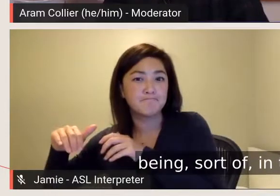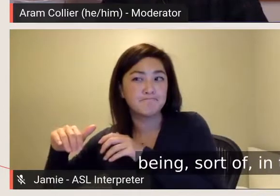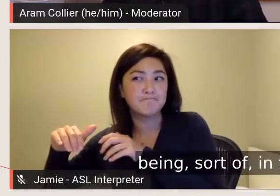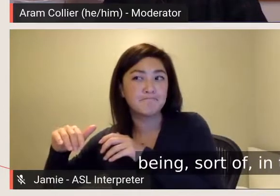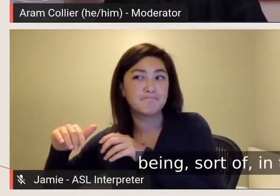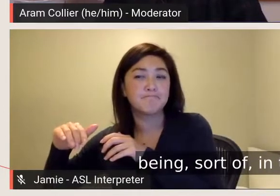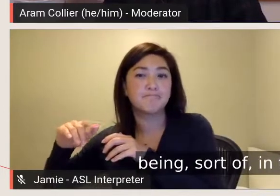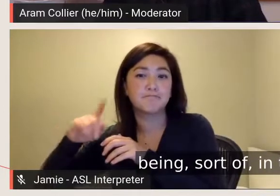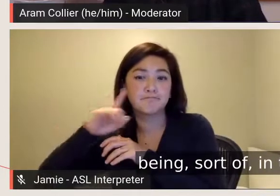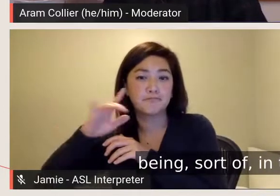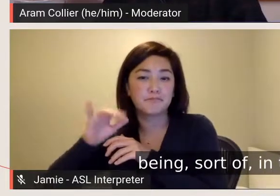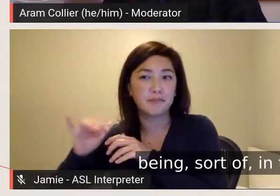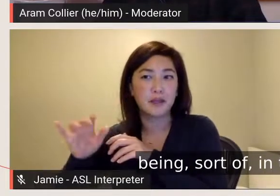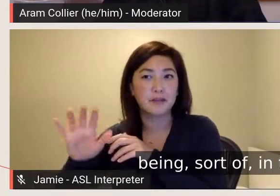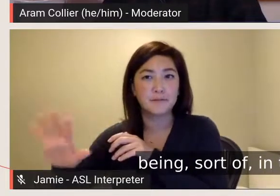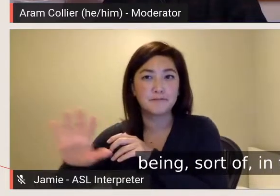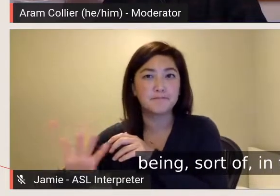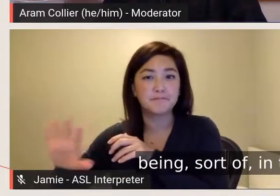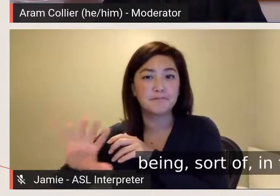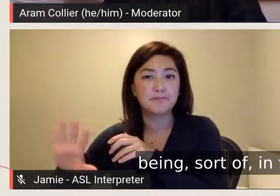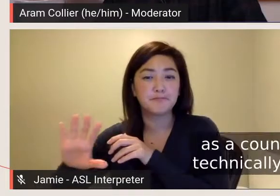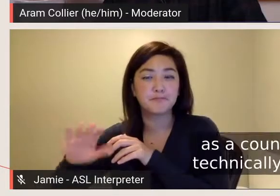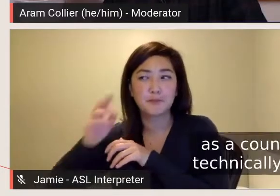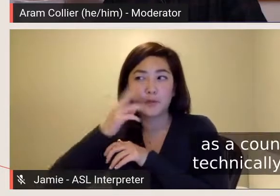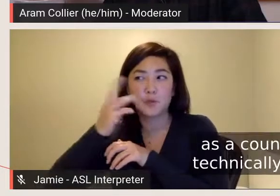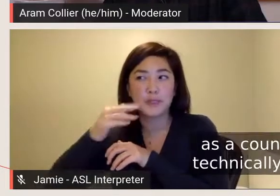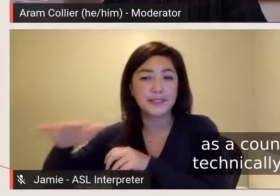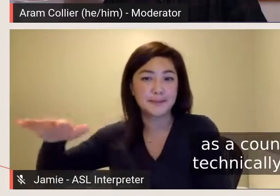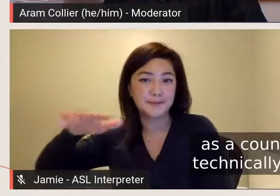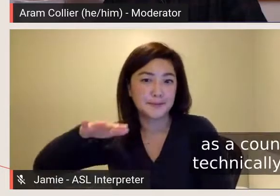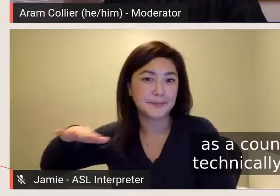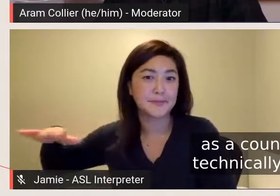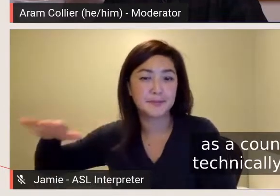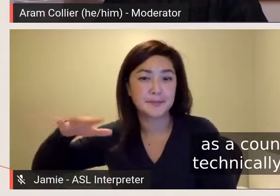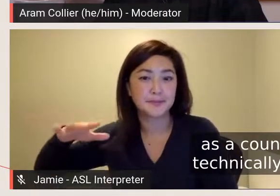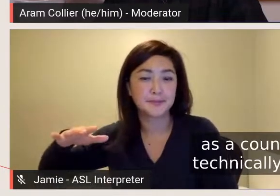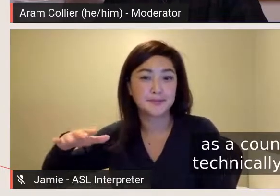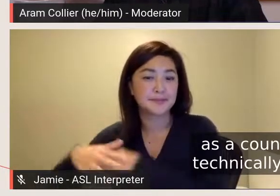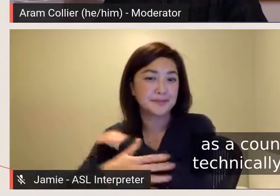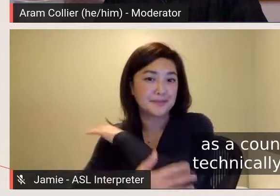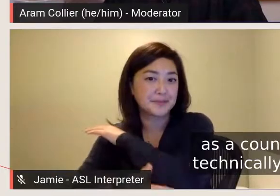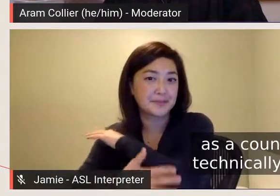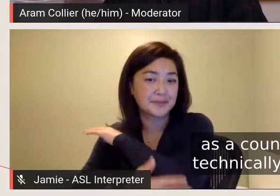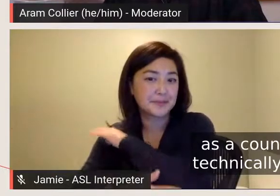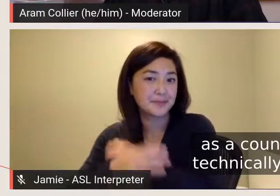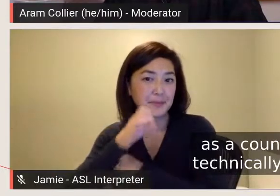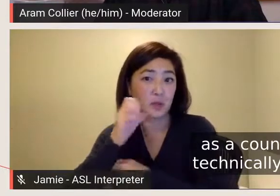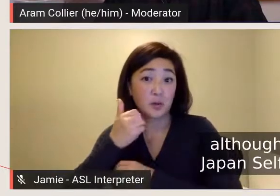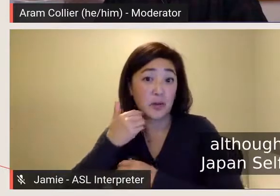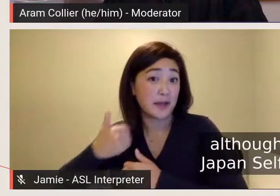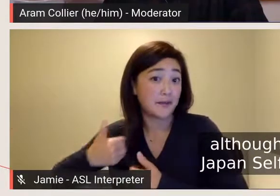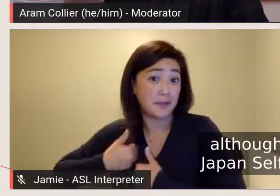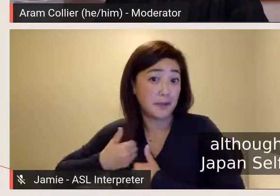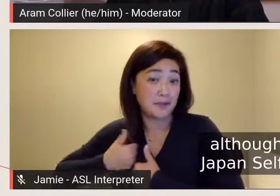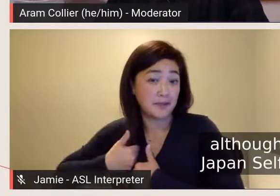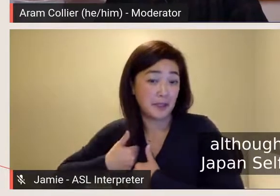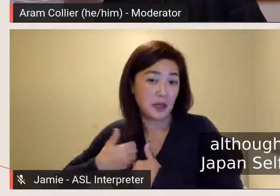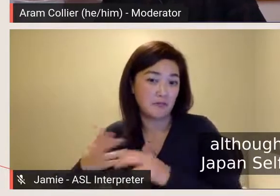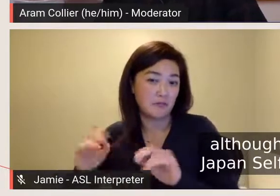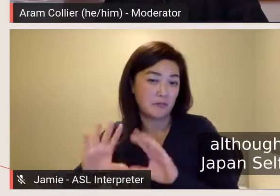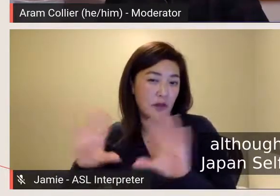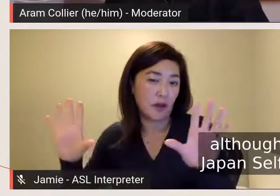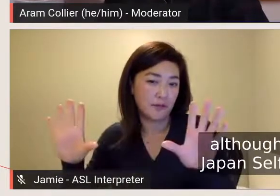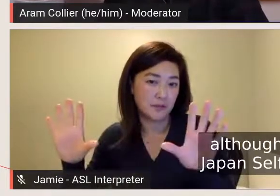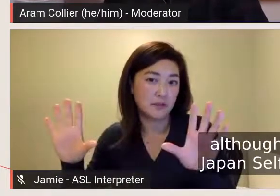sort of in this very unique space as a country that doesn't technically have a military, although obviously the